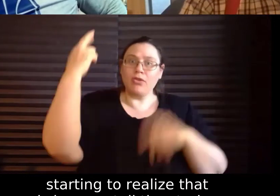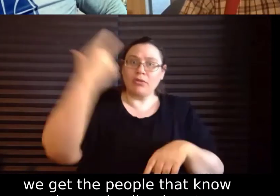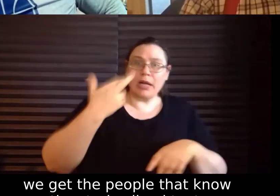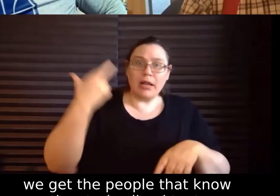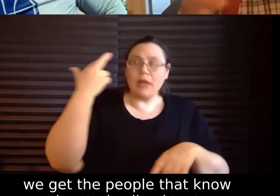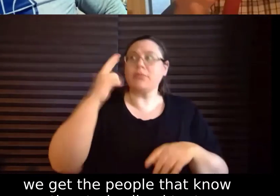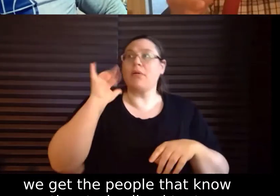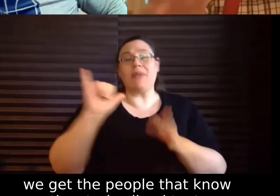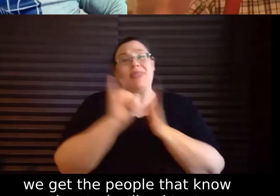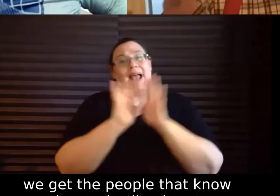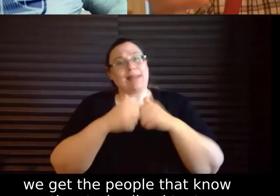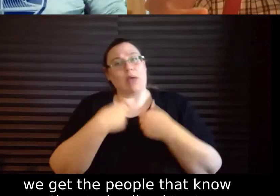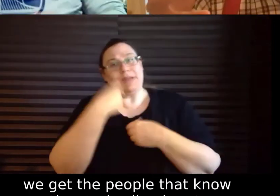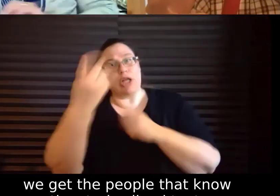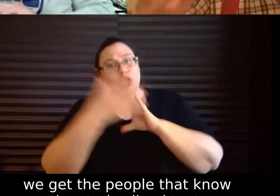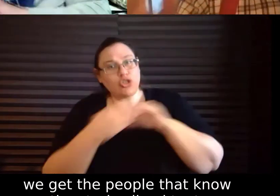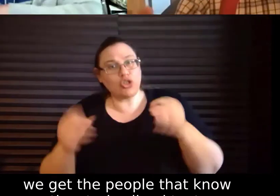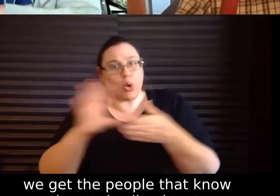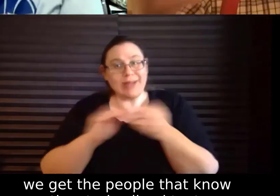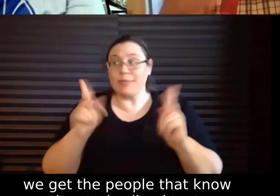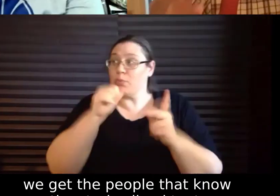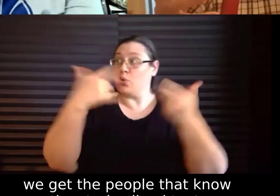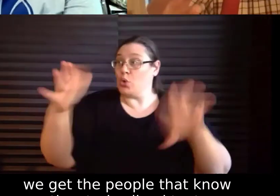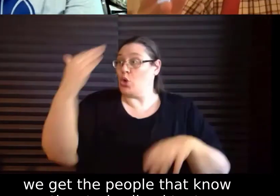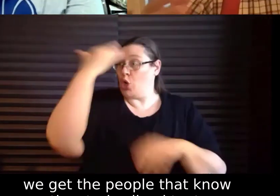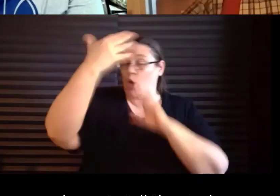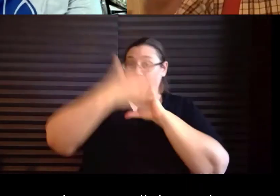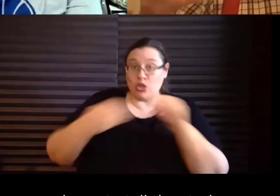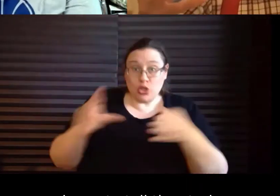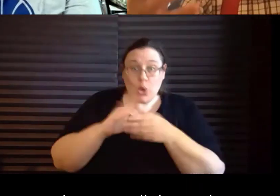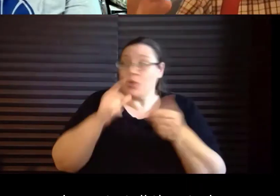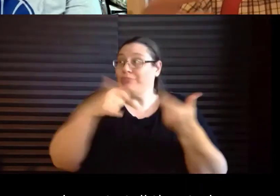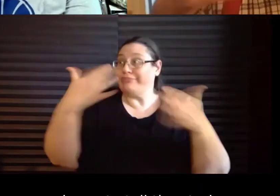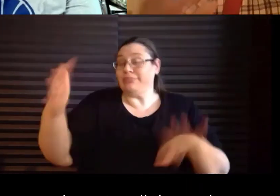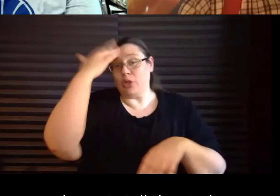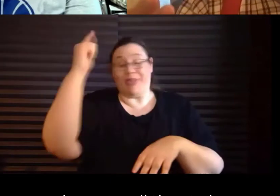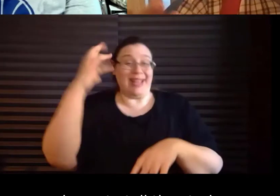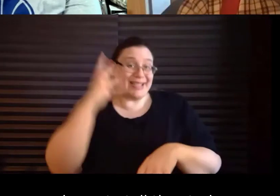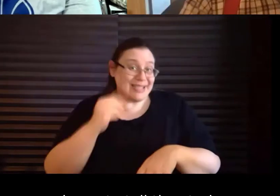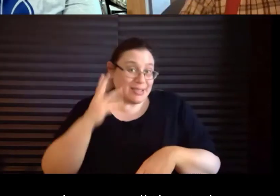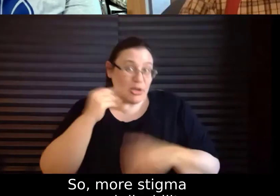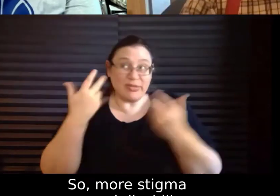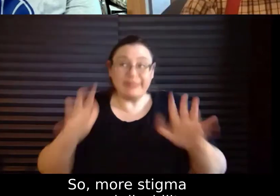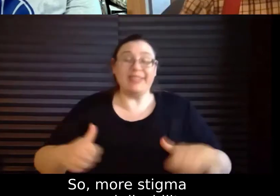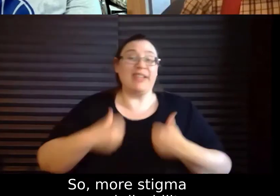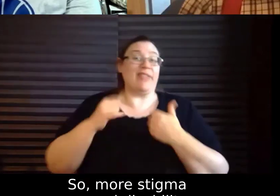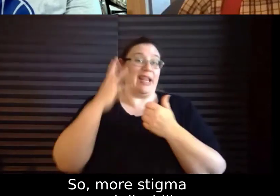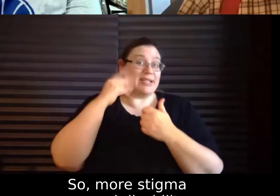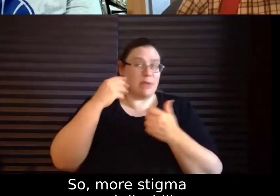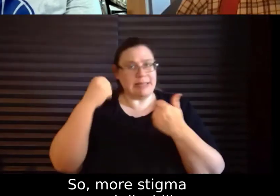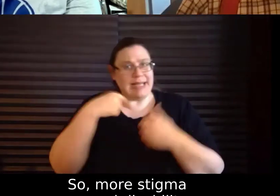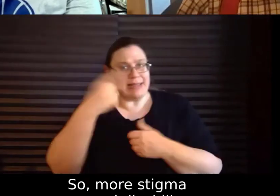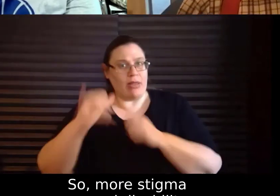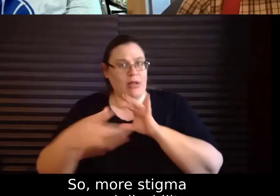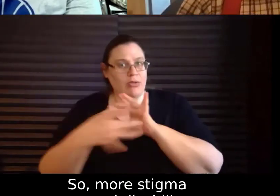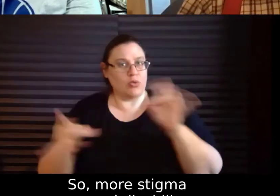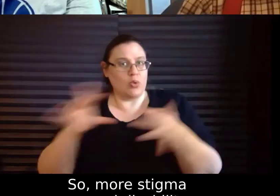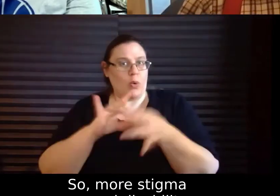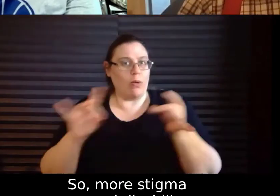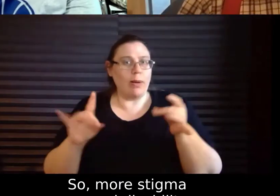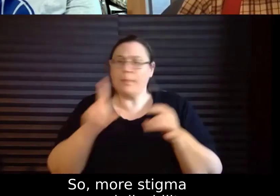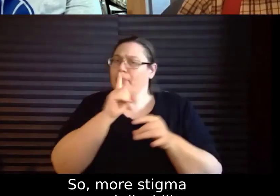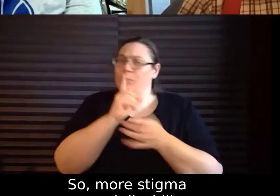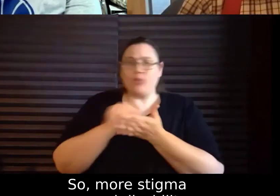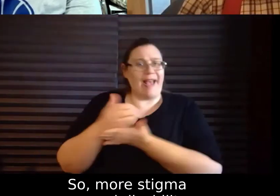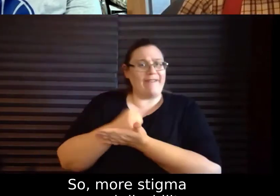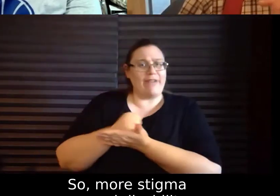the stories. We get the people who know the stories and know the experience, the lived experience, to tell the stories. So it's definitely not about revenue. And it's